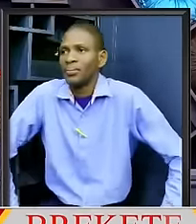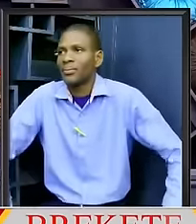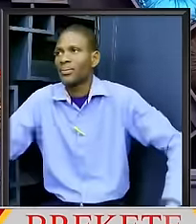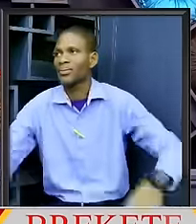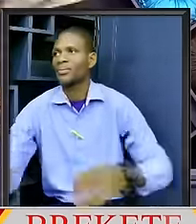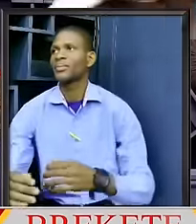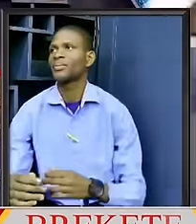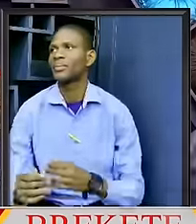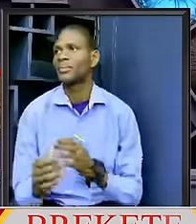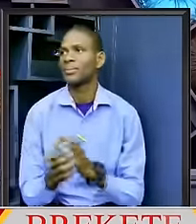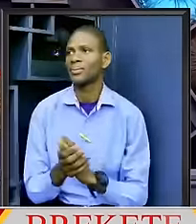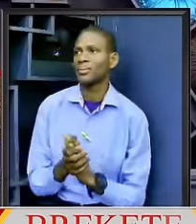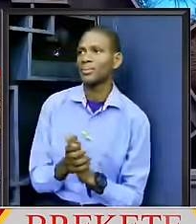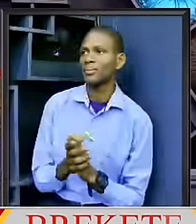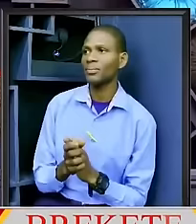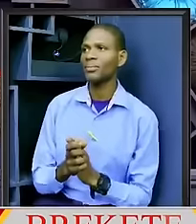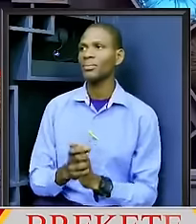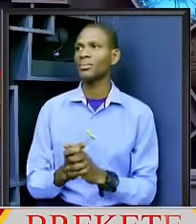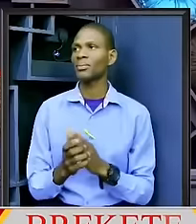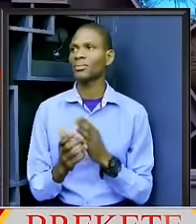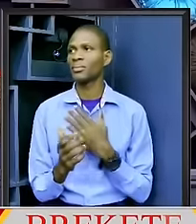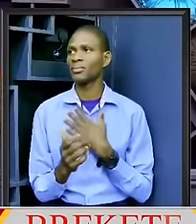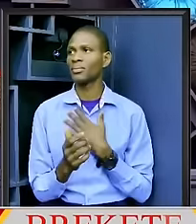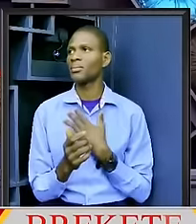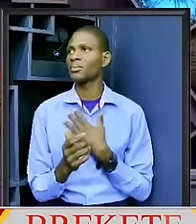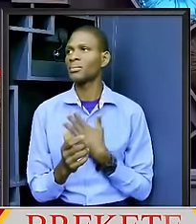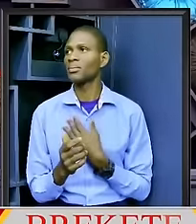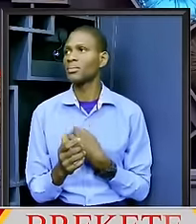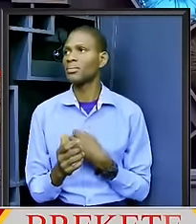I'm not seeing you. You don't see your chairman?